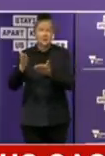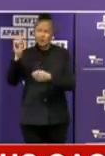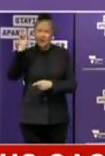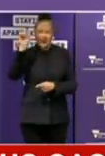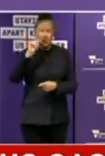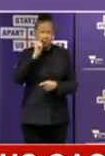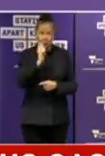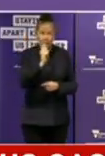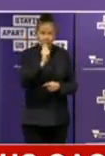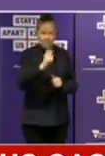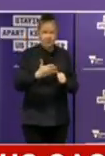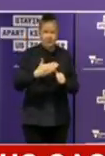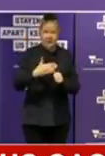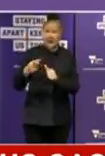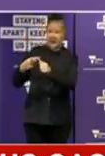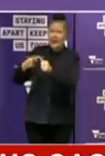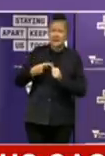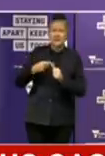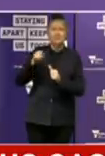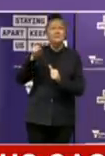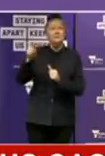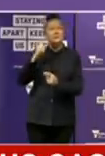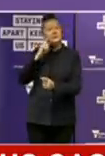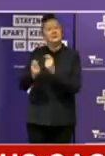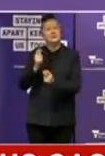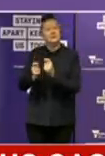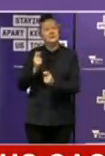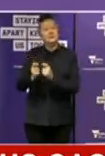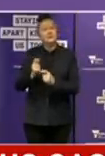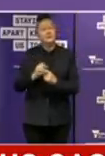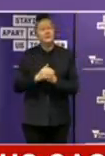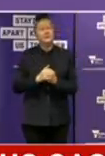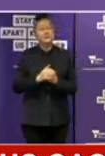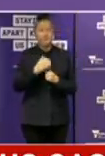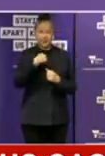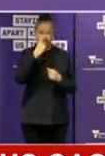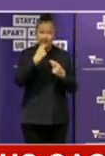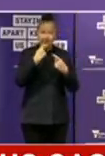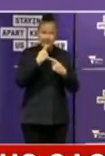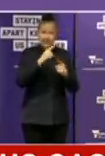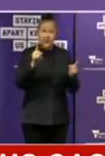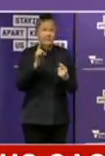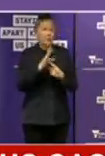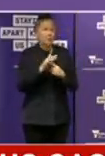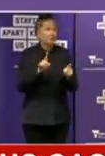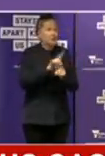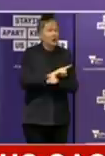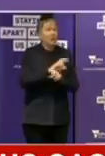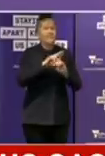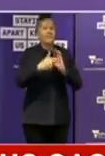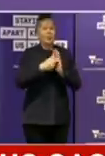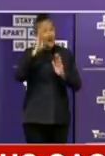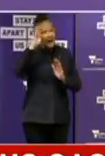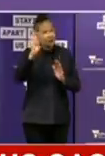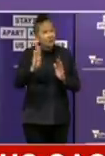tests. I can, however, make some important announcements for regional Victoria, and I'll just run you through those now. I think you have all